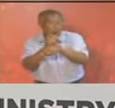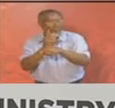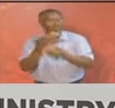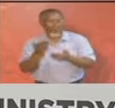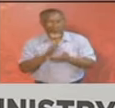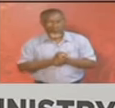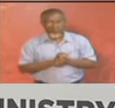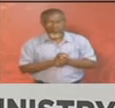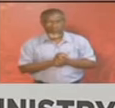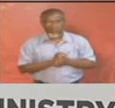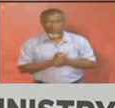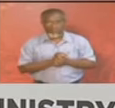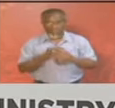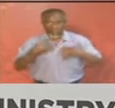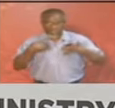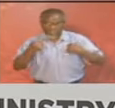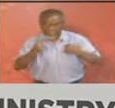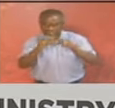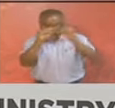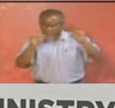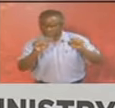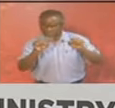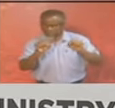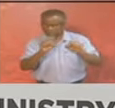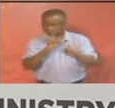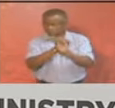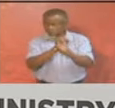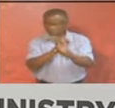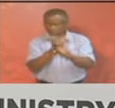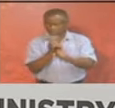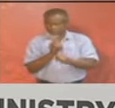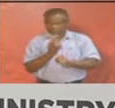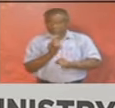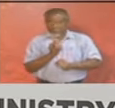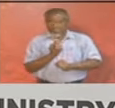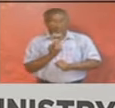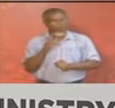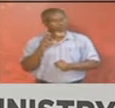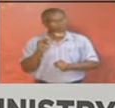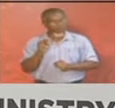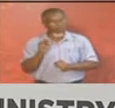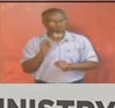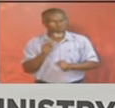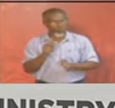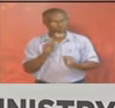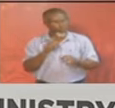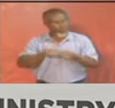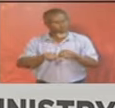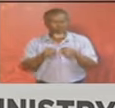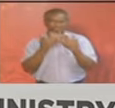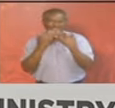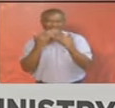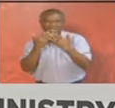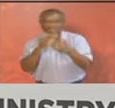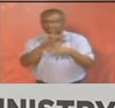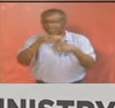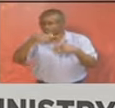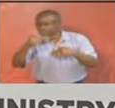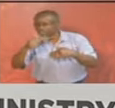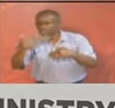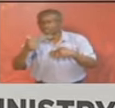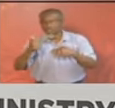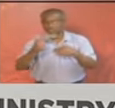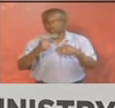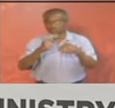Our health system does not operate in a silo, and so we are also thankful for the efforts of other agencies. Back